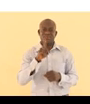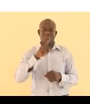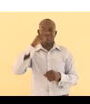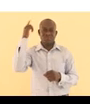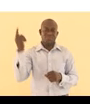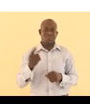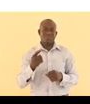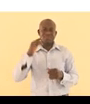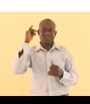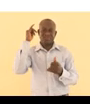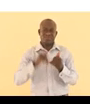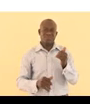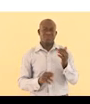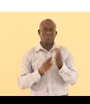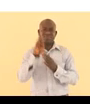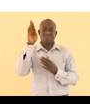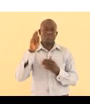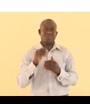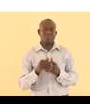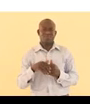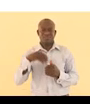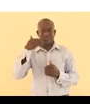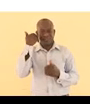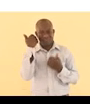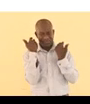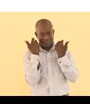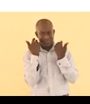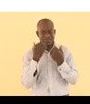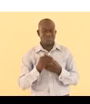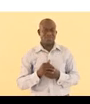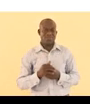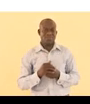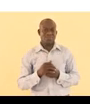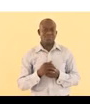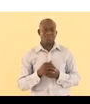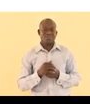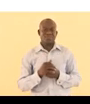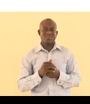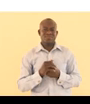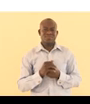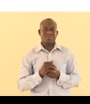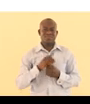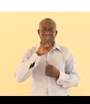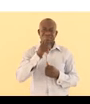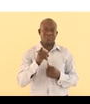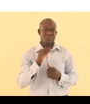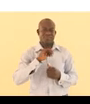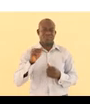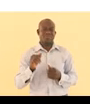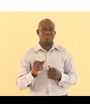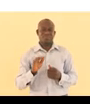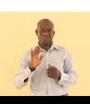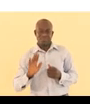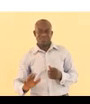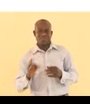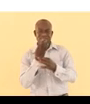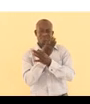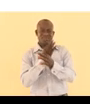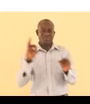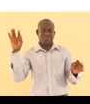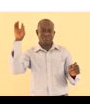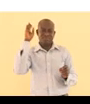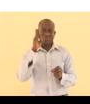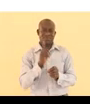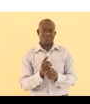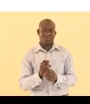up being confounded and humiliated by the obstinacy of truth. Truth is a child of